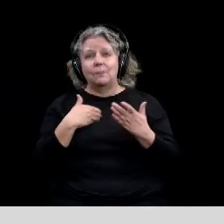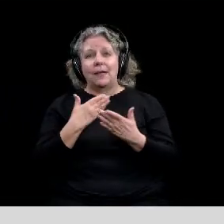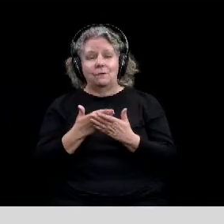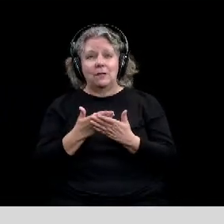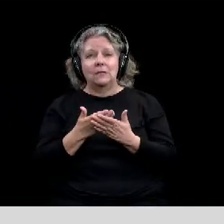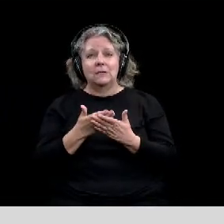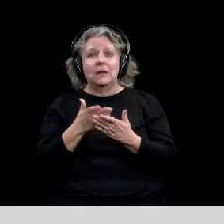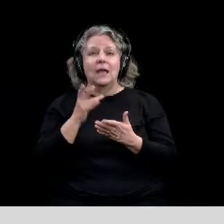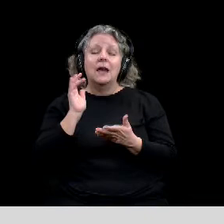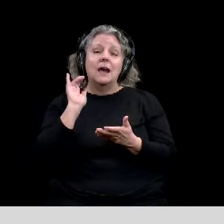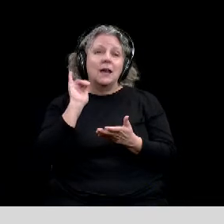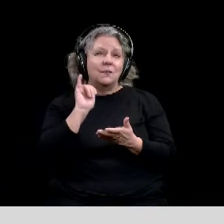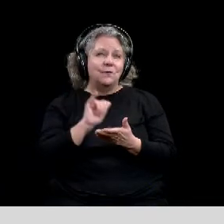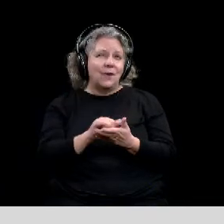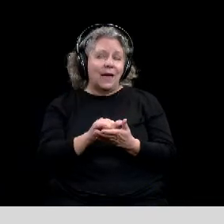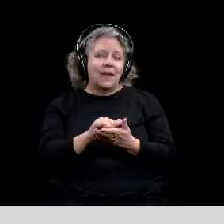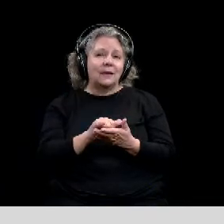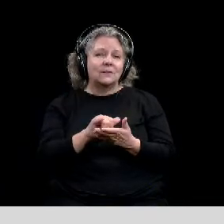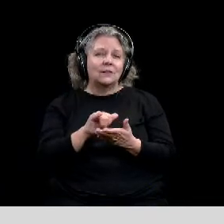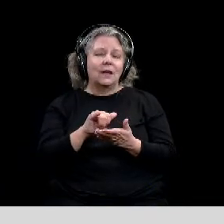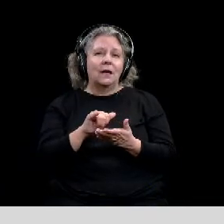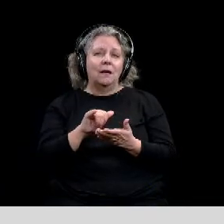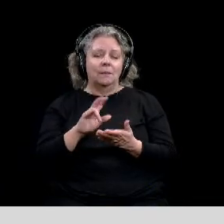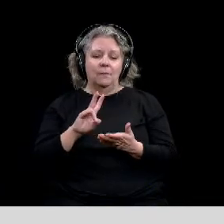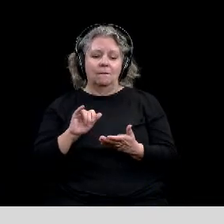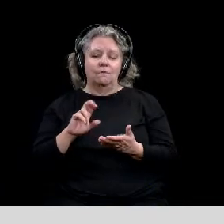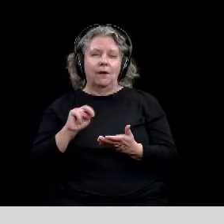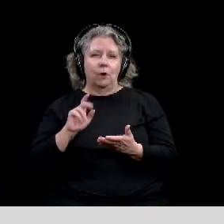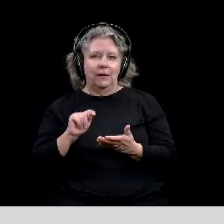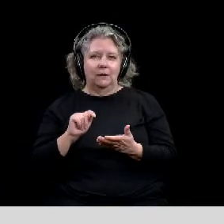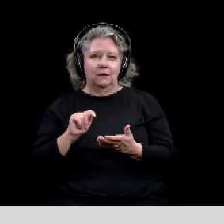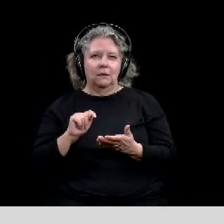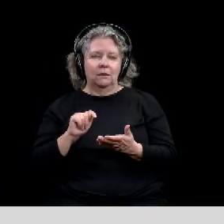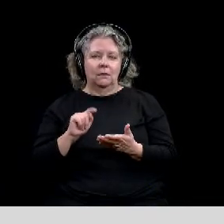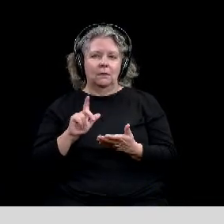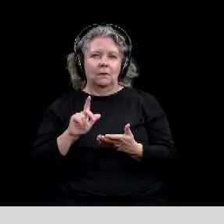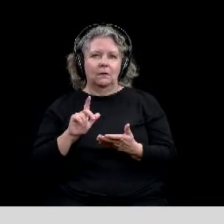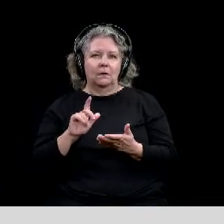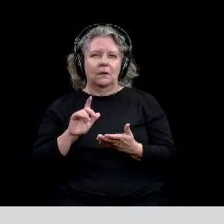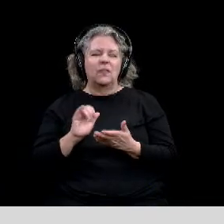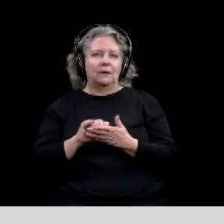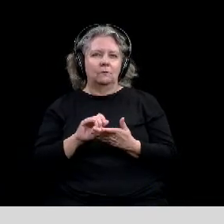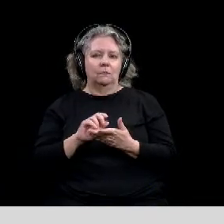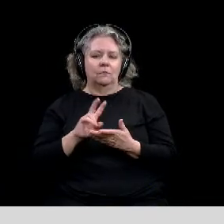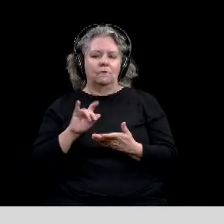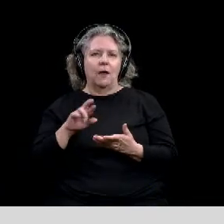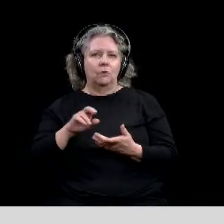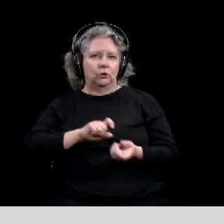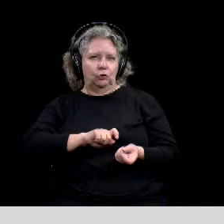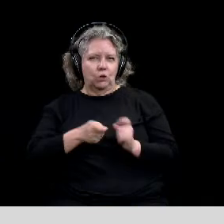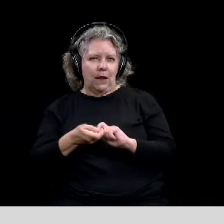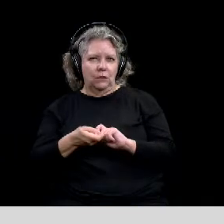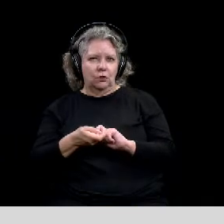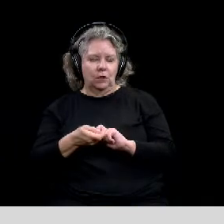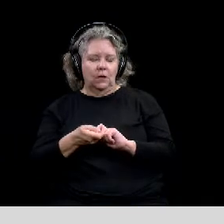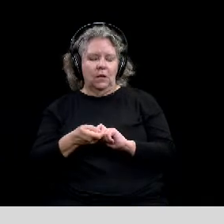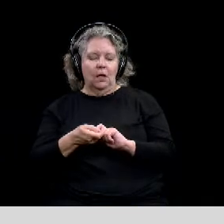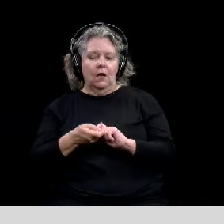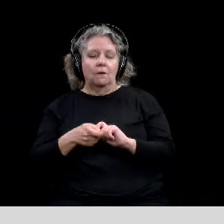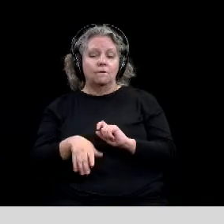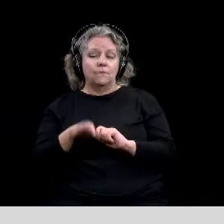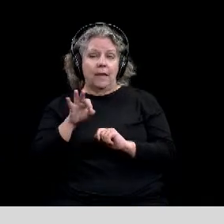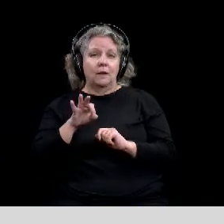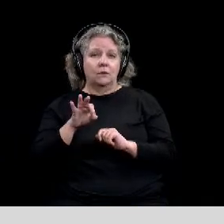discovered in the Kent region of England may actually be more virulent and